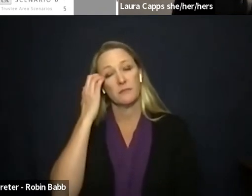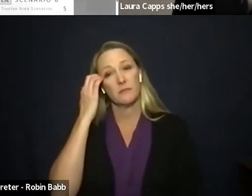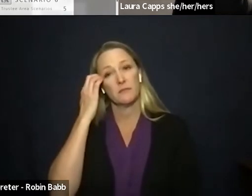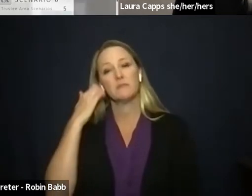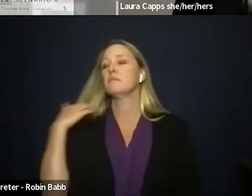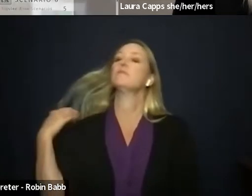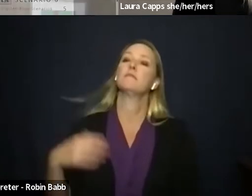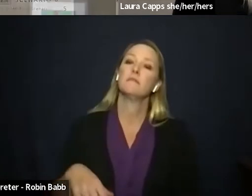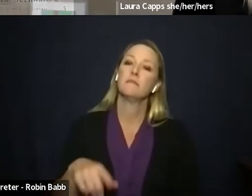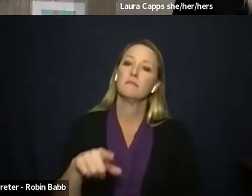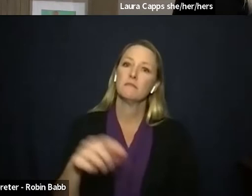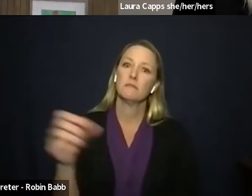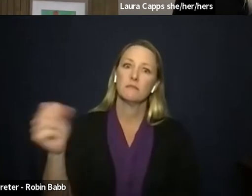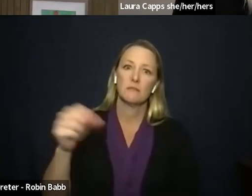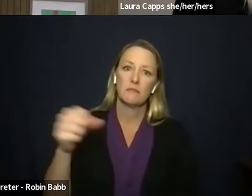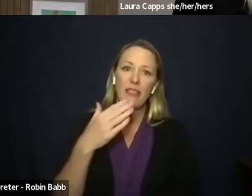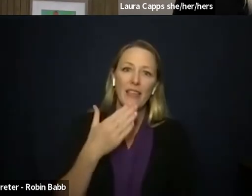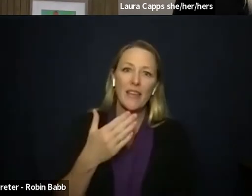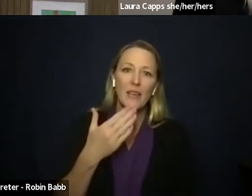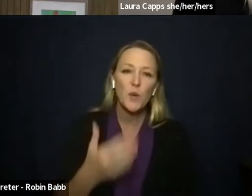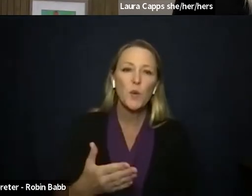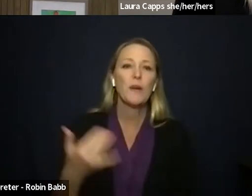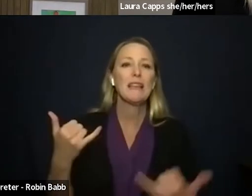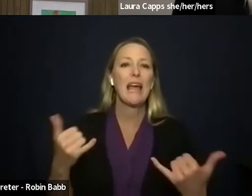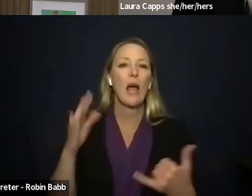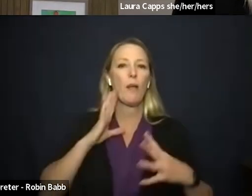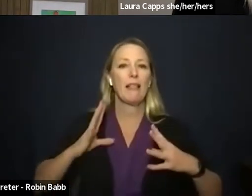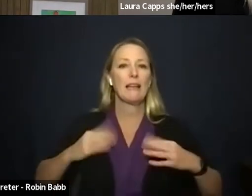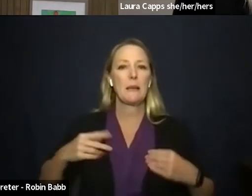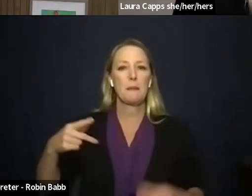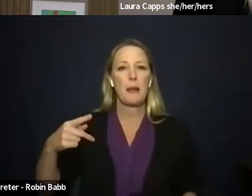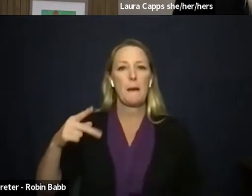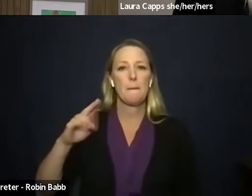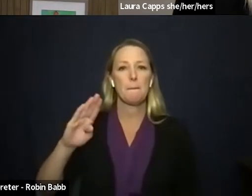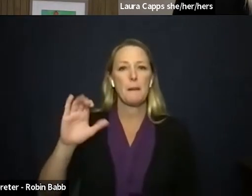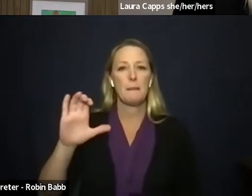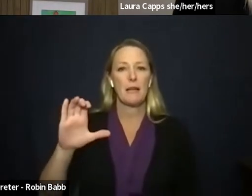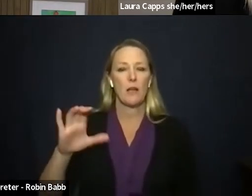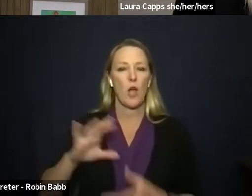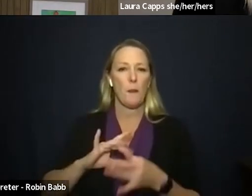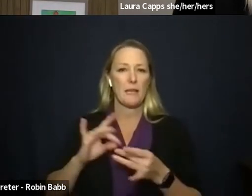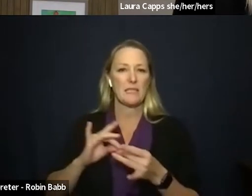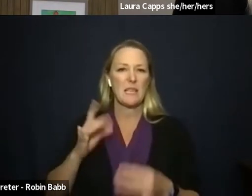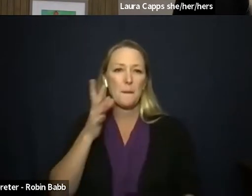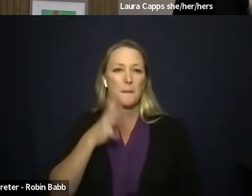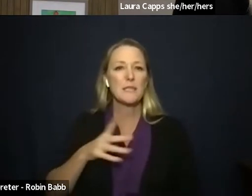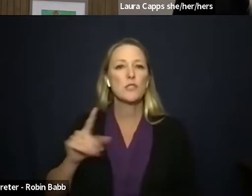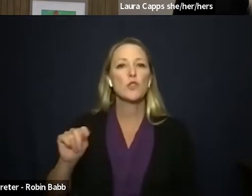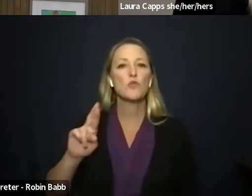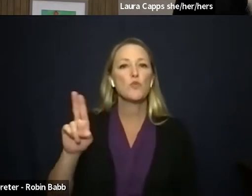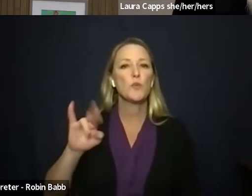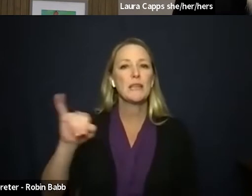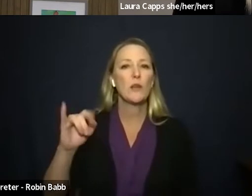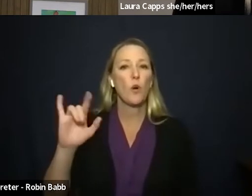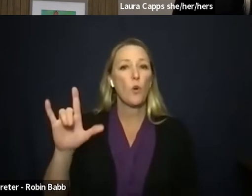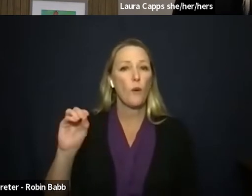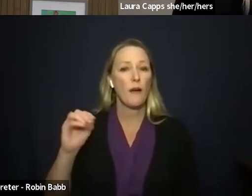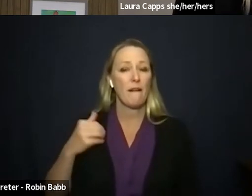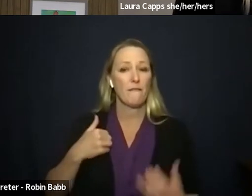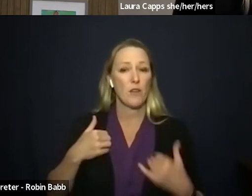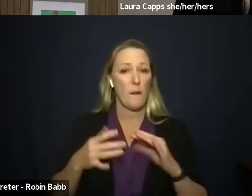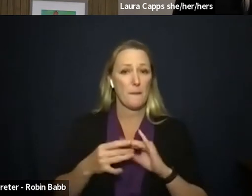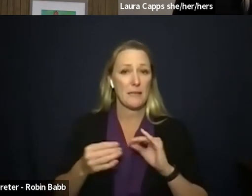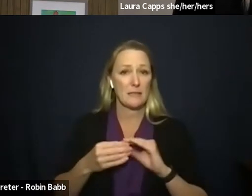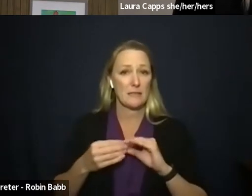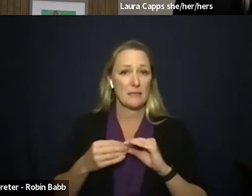yes um thank you so much we're gonna go to public comment now uh miss trujillo do we have any comments on this item